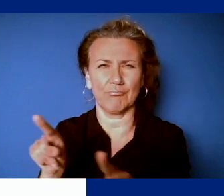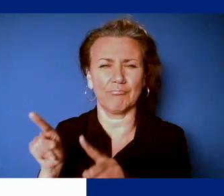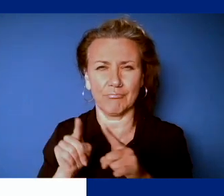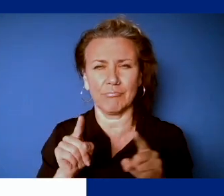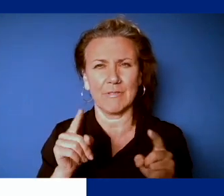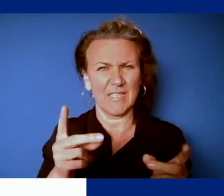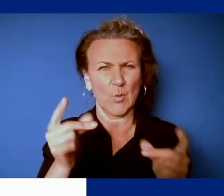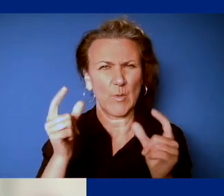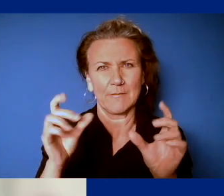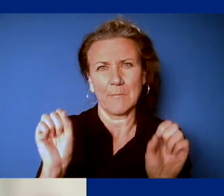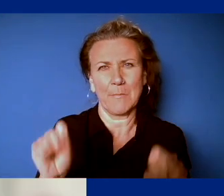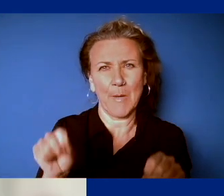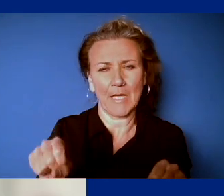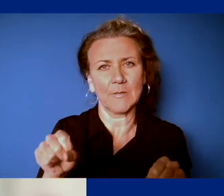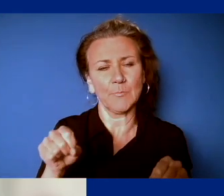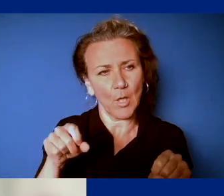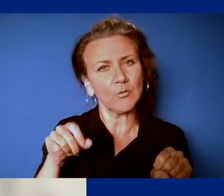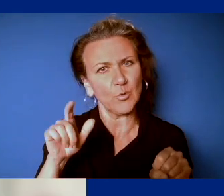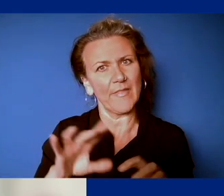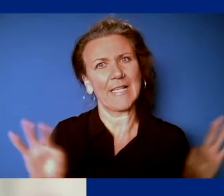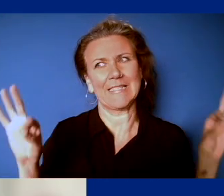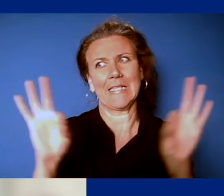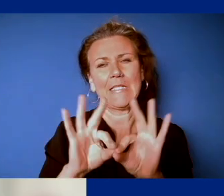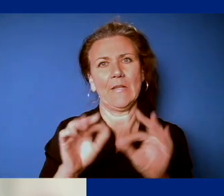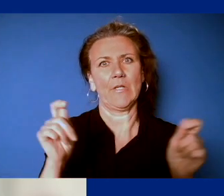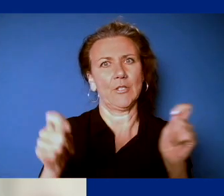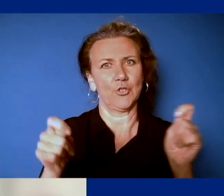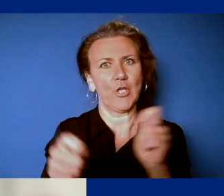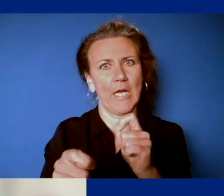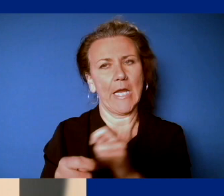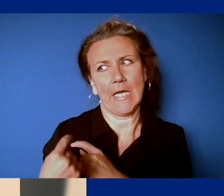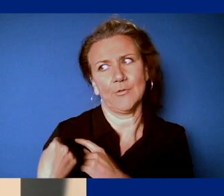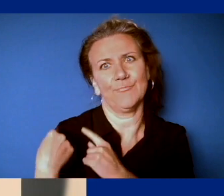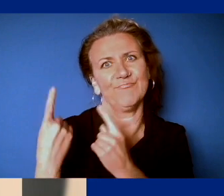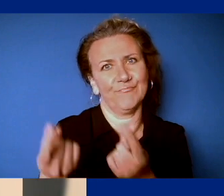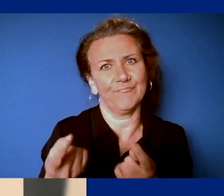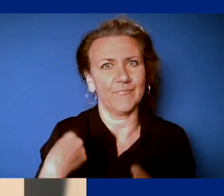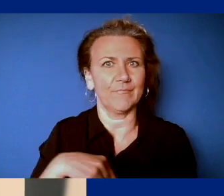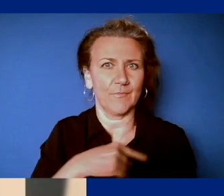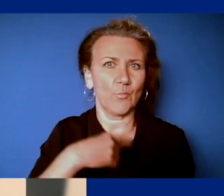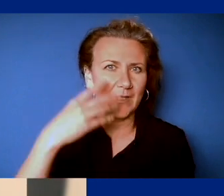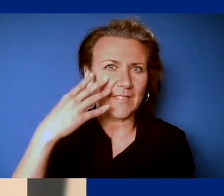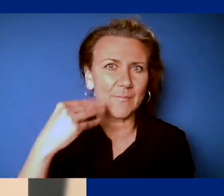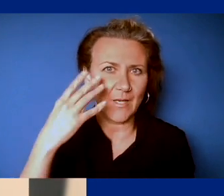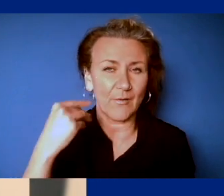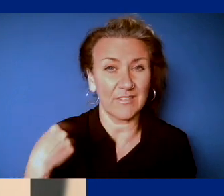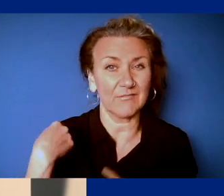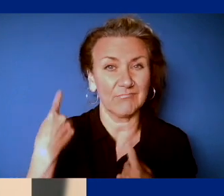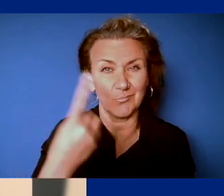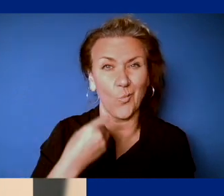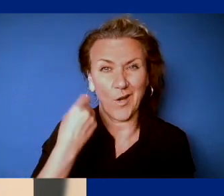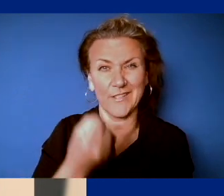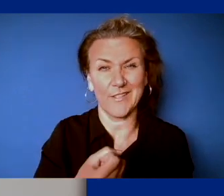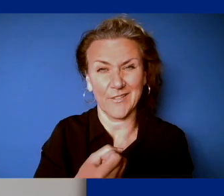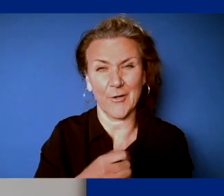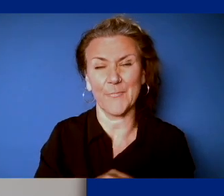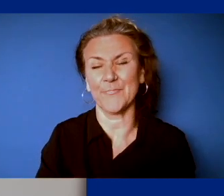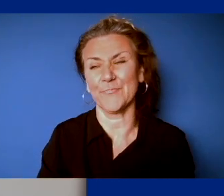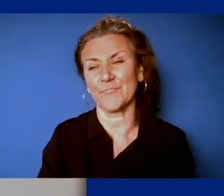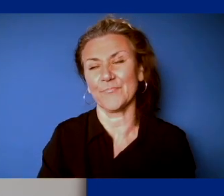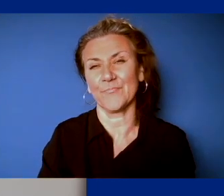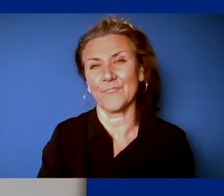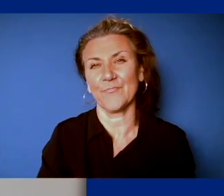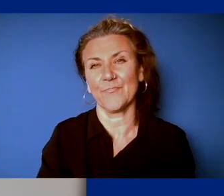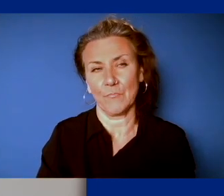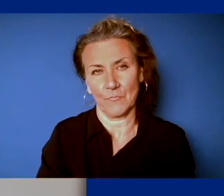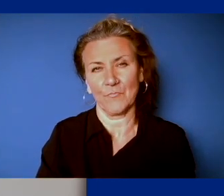as quickly as possible to the significantly changing needs that we saw over the last year.